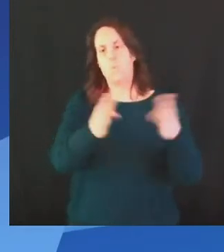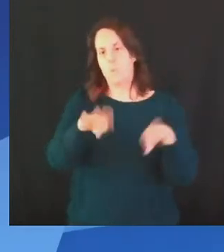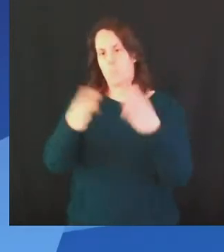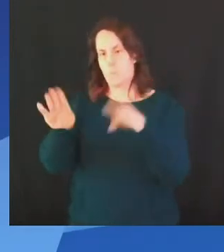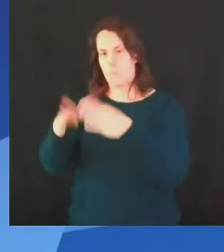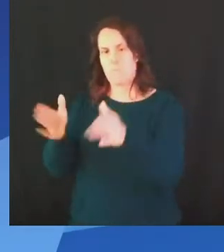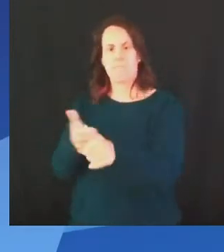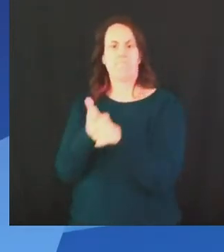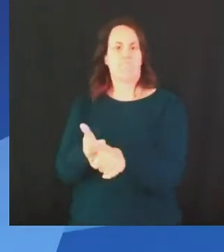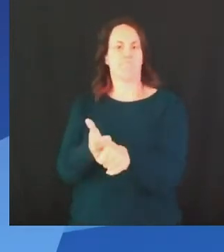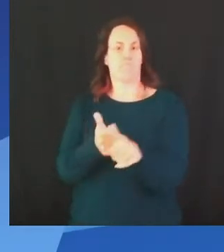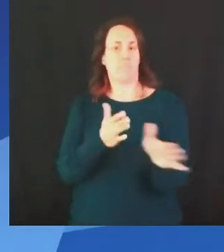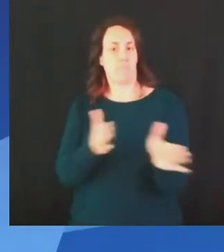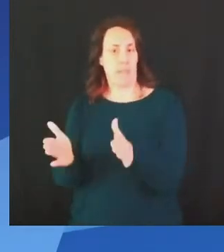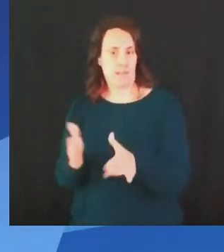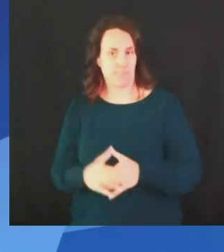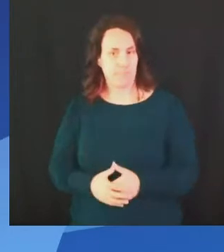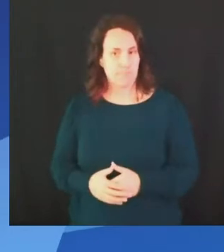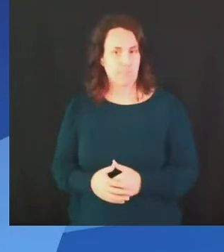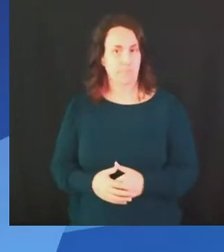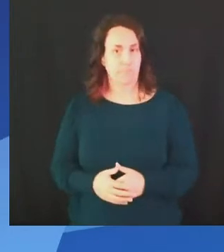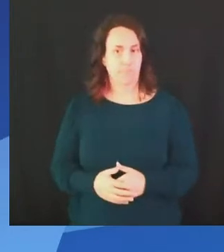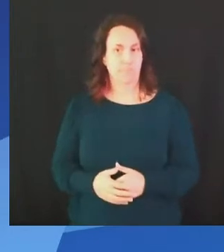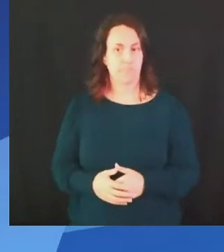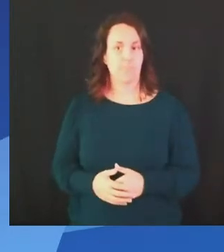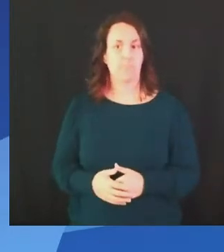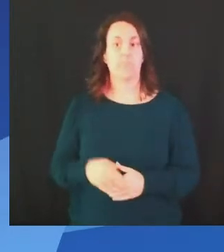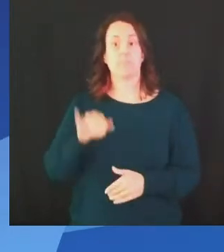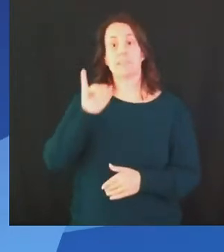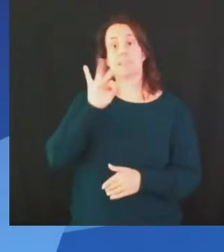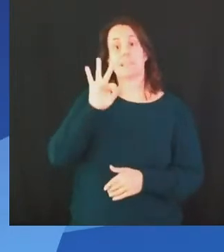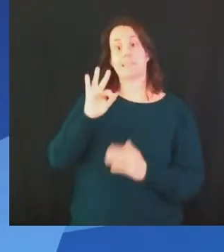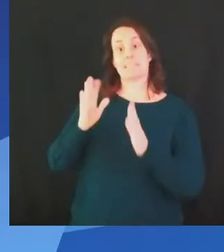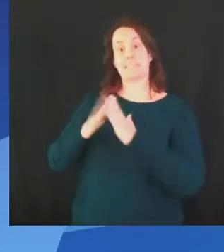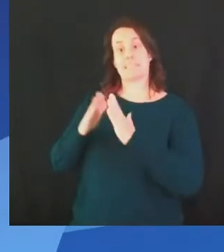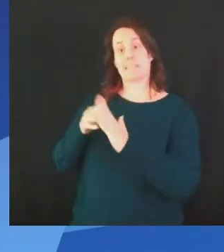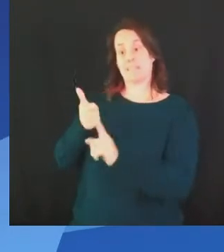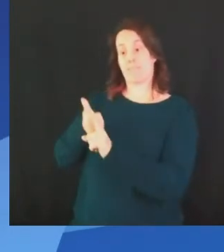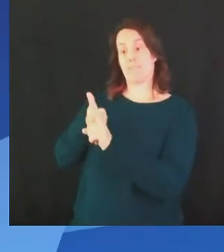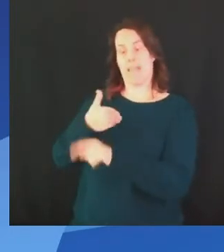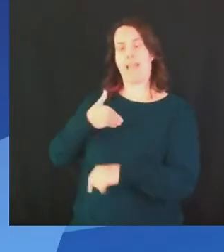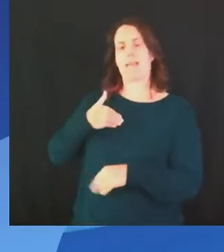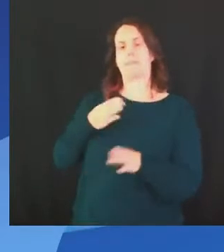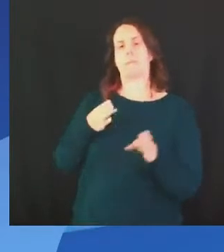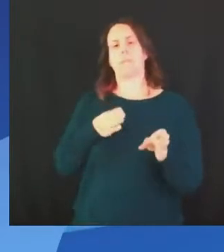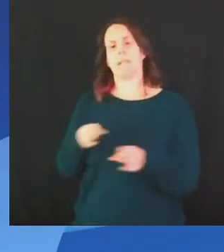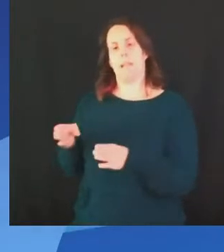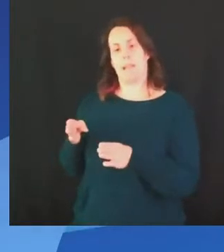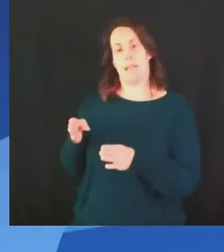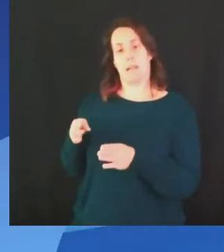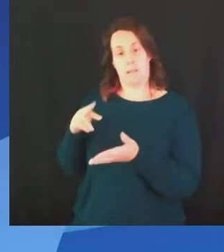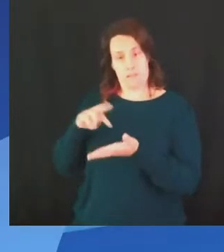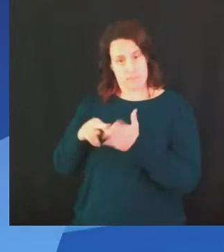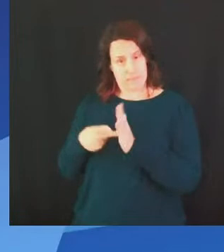have this type of system in place? Thank you. No,